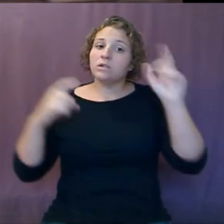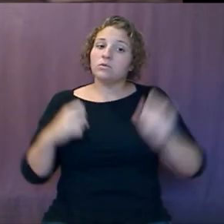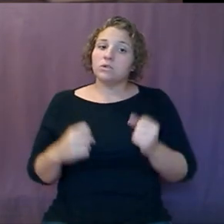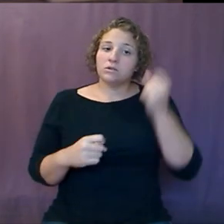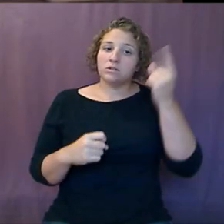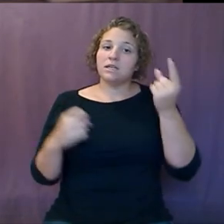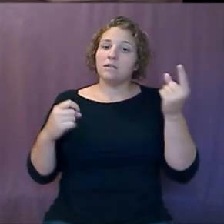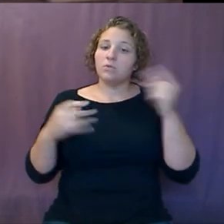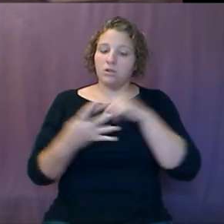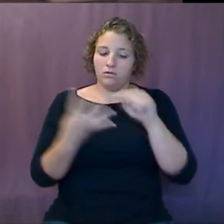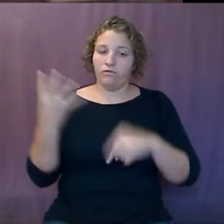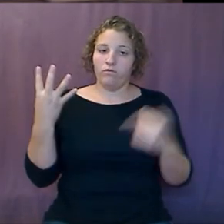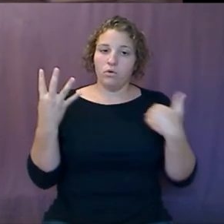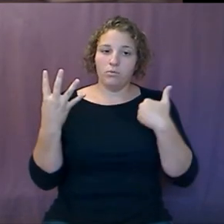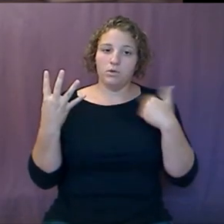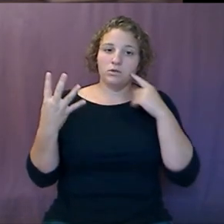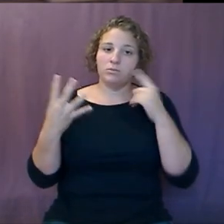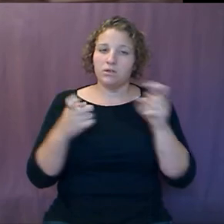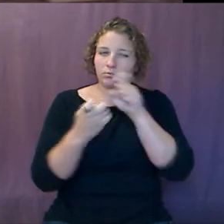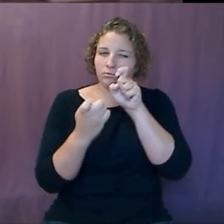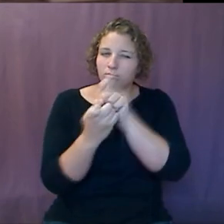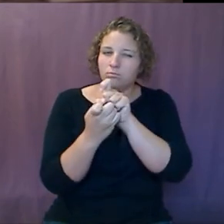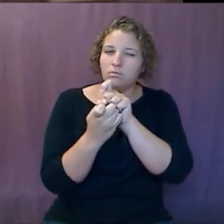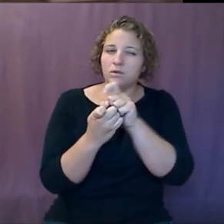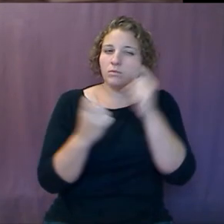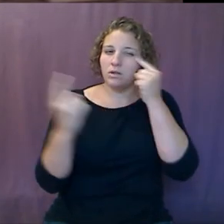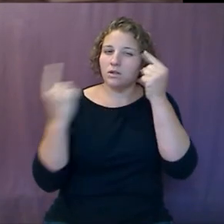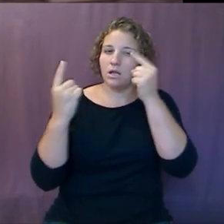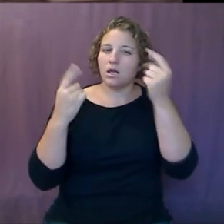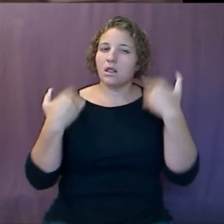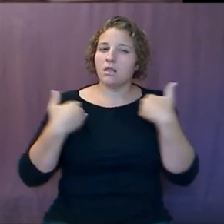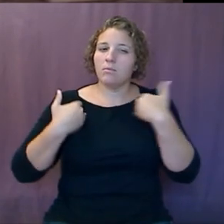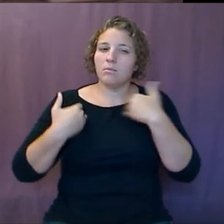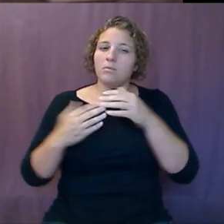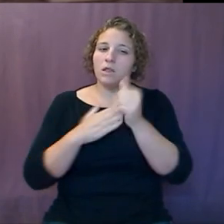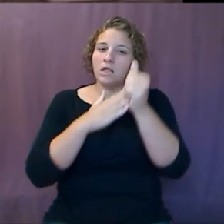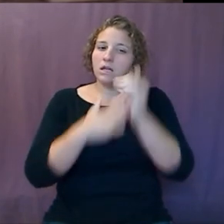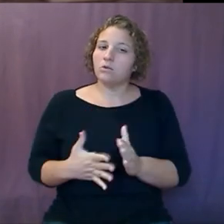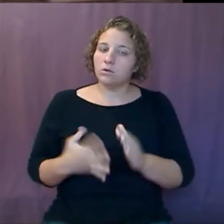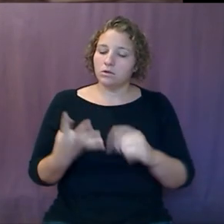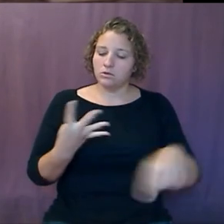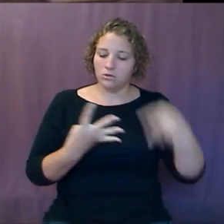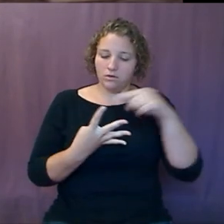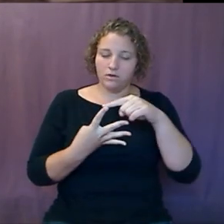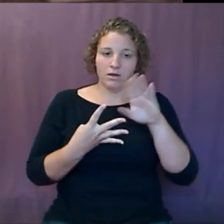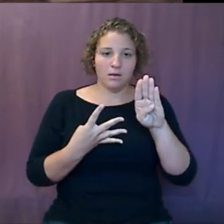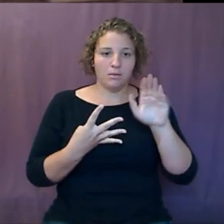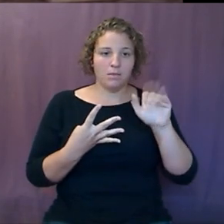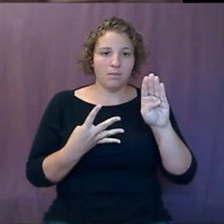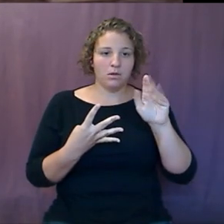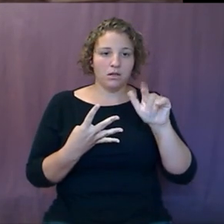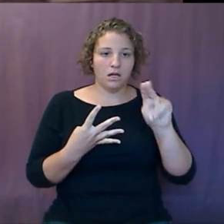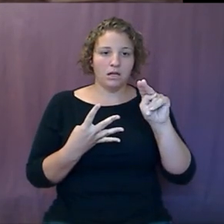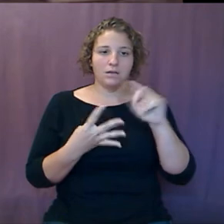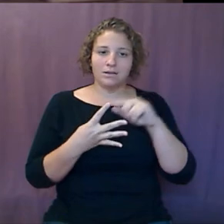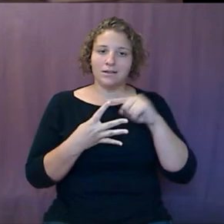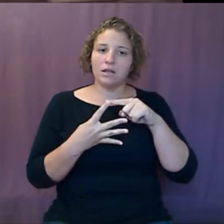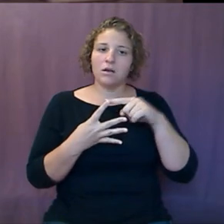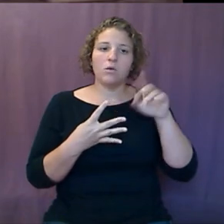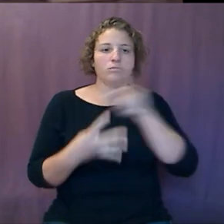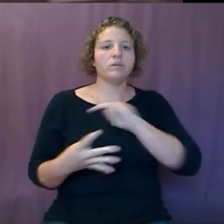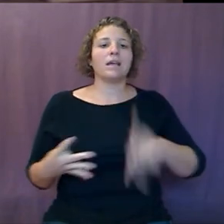epitomized in their leader so when you think of Babylon what king do you think of Nebuchadnezzar but there were quite a few kings